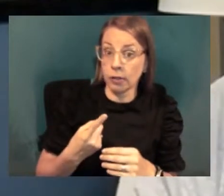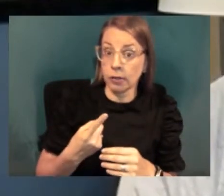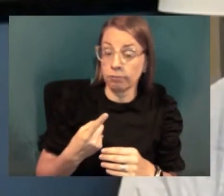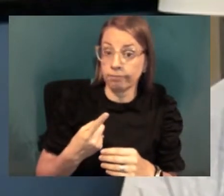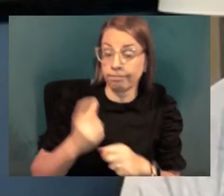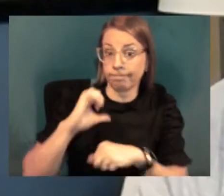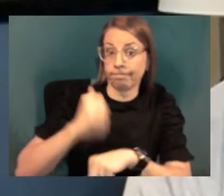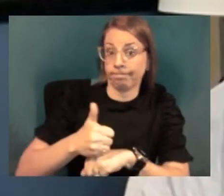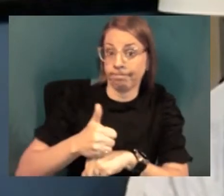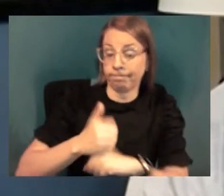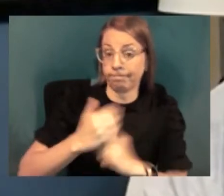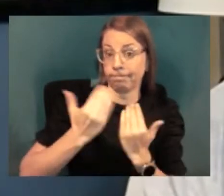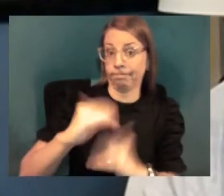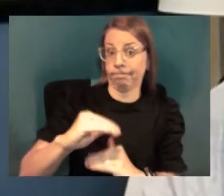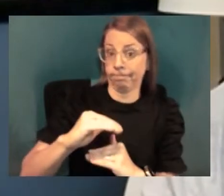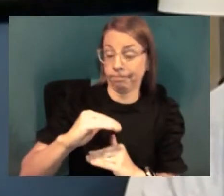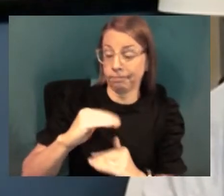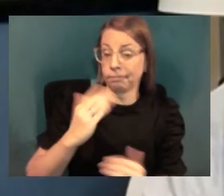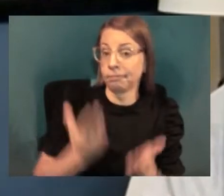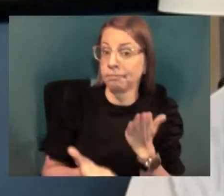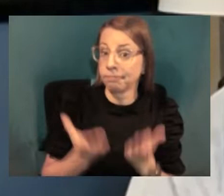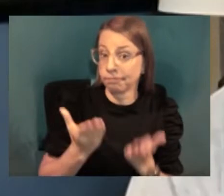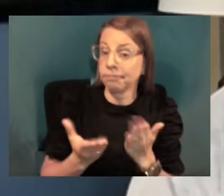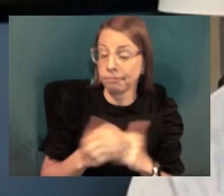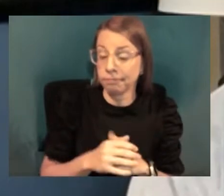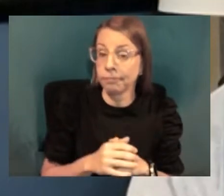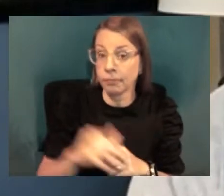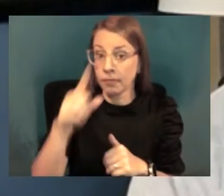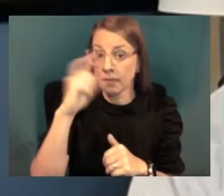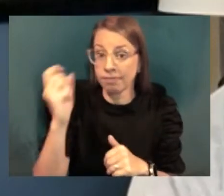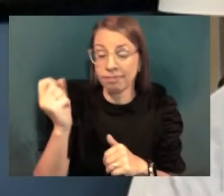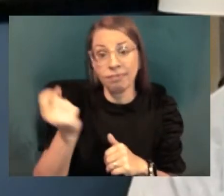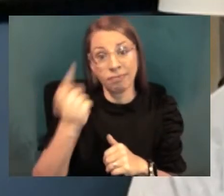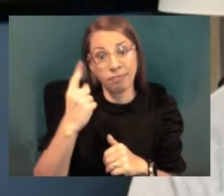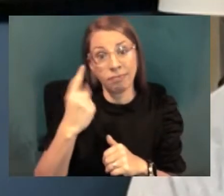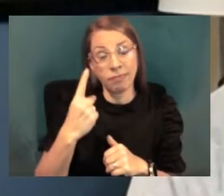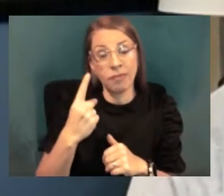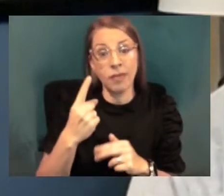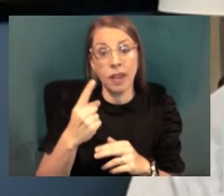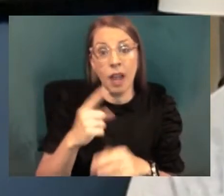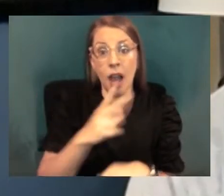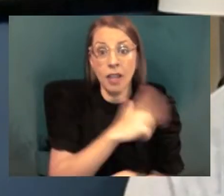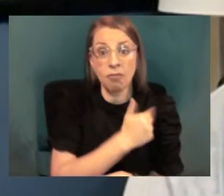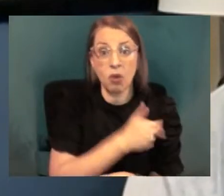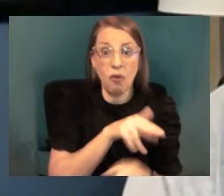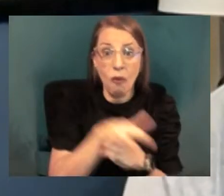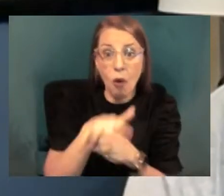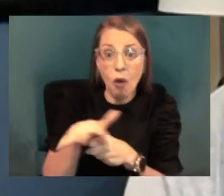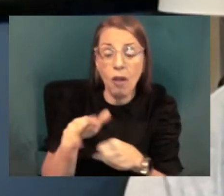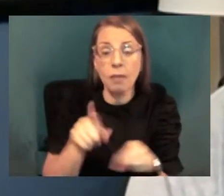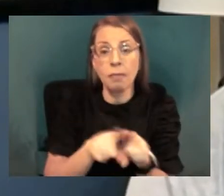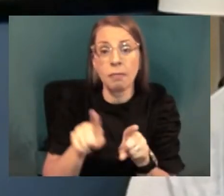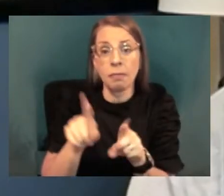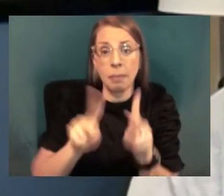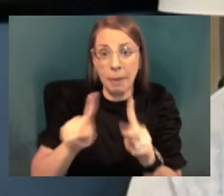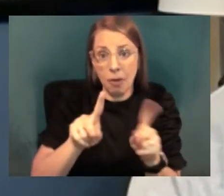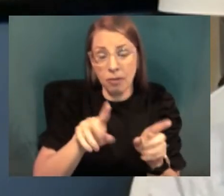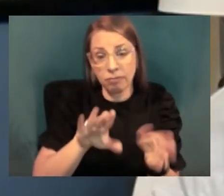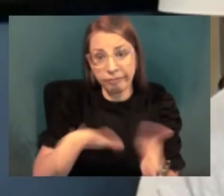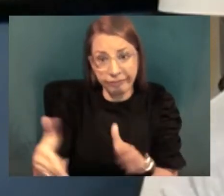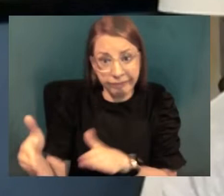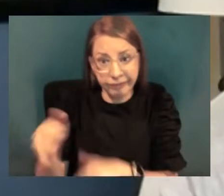restrictions? It might be, understanding the devastation, the capacity issues that are happening right now in that geographic